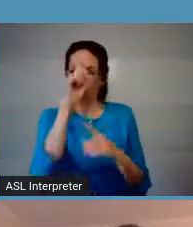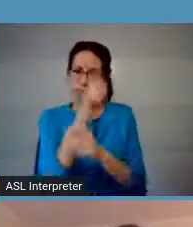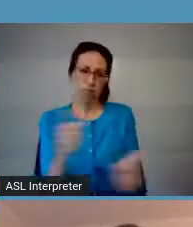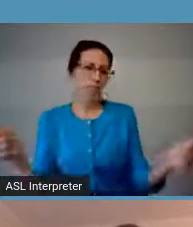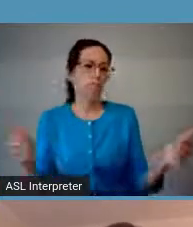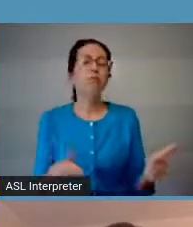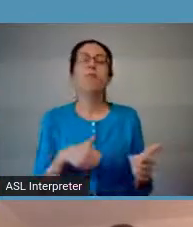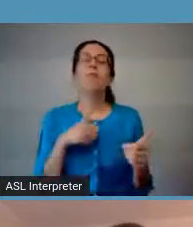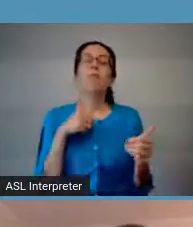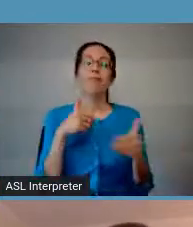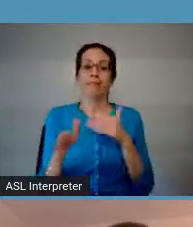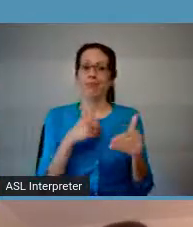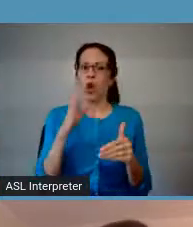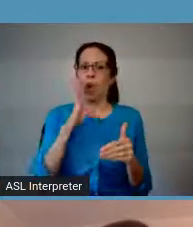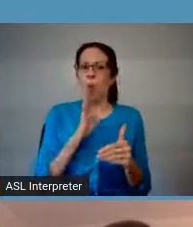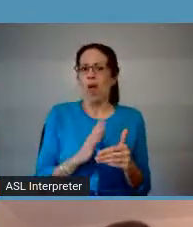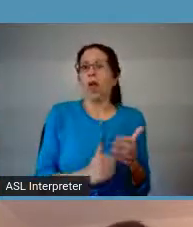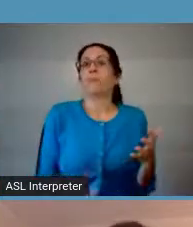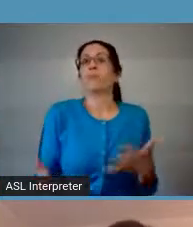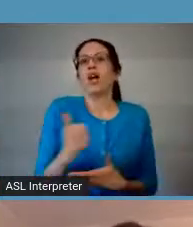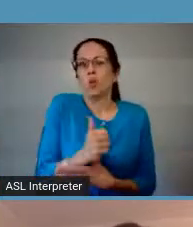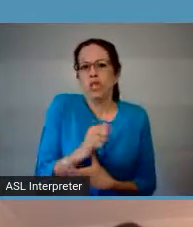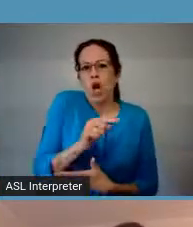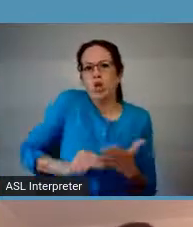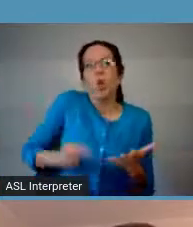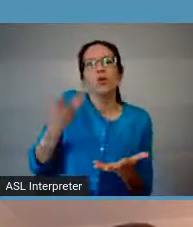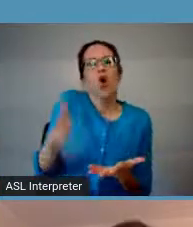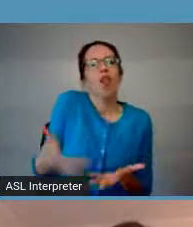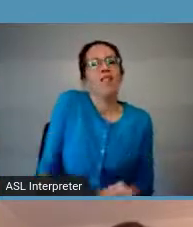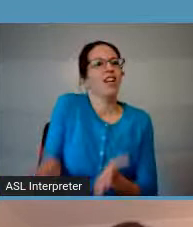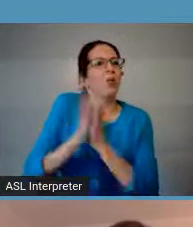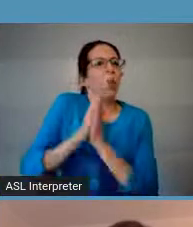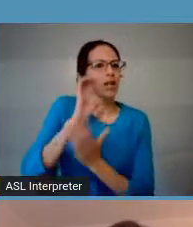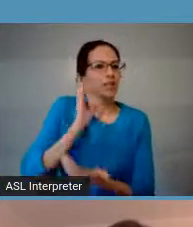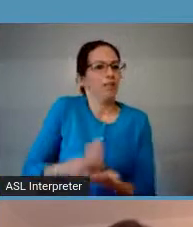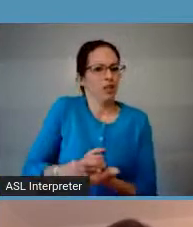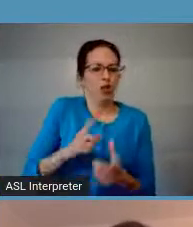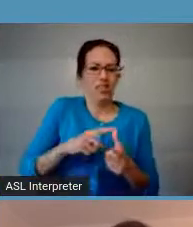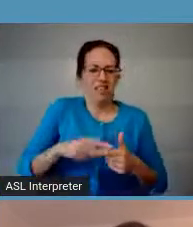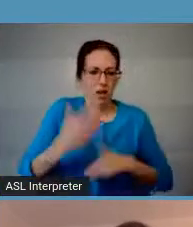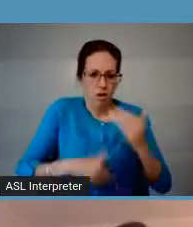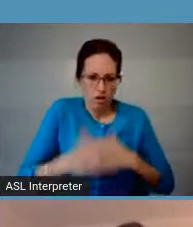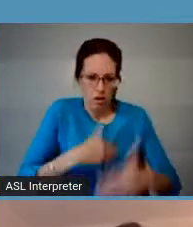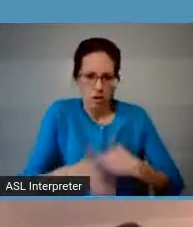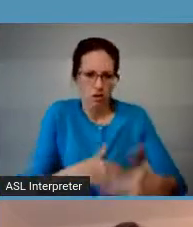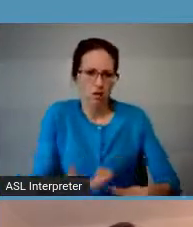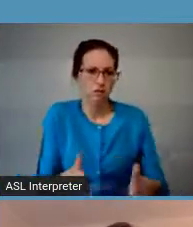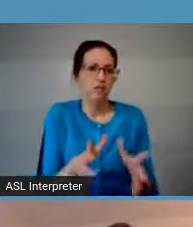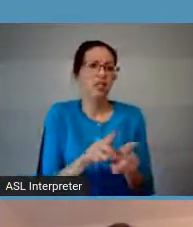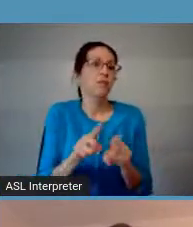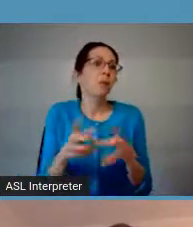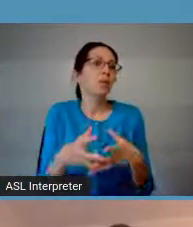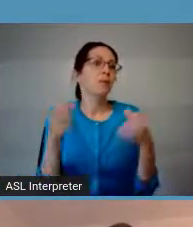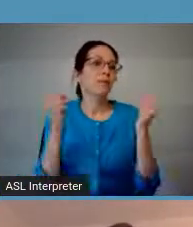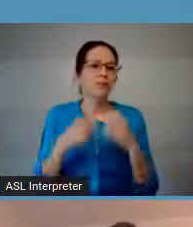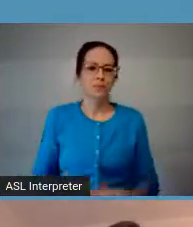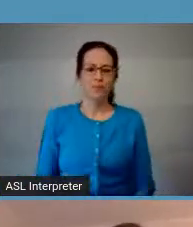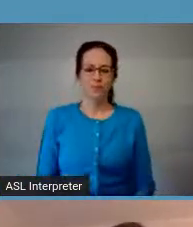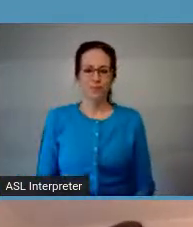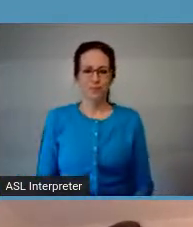been requested and get those handled and agreed upon as quickly as possible, and then work your way through the whole collection.